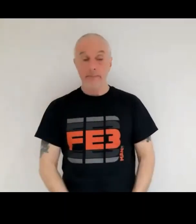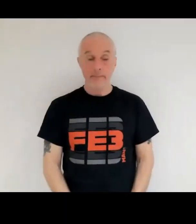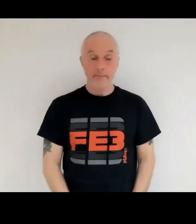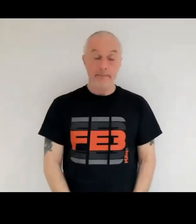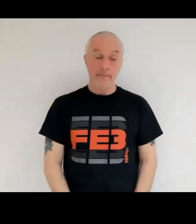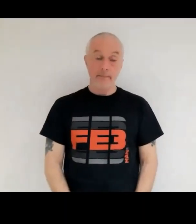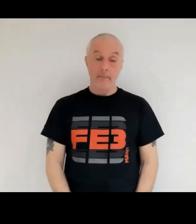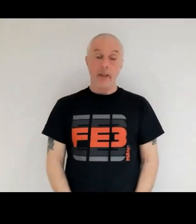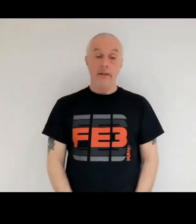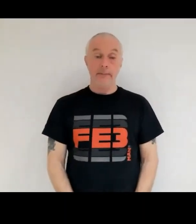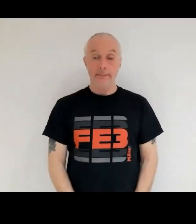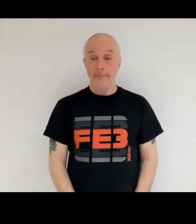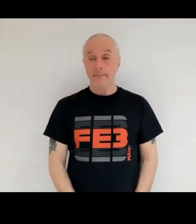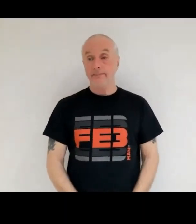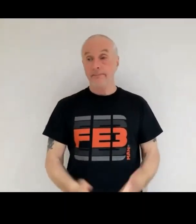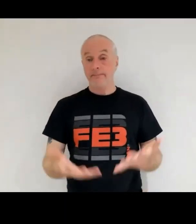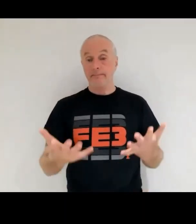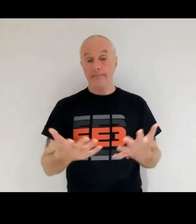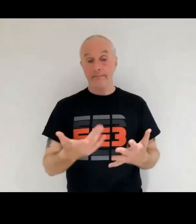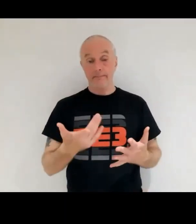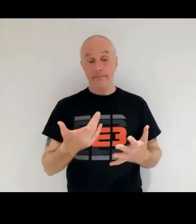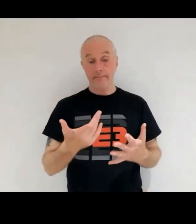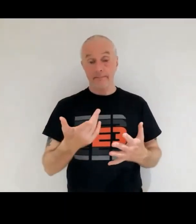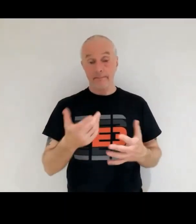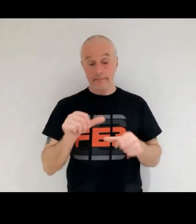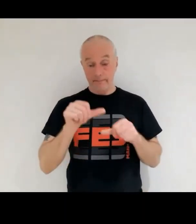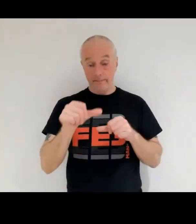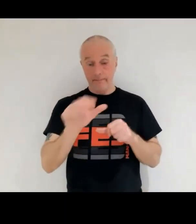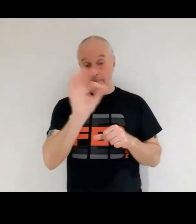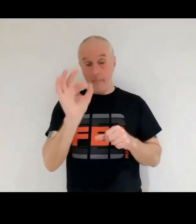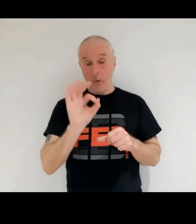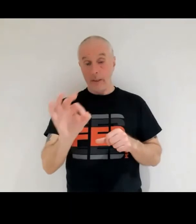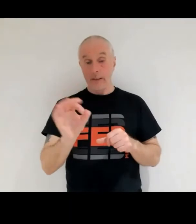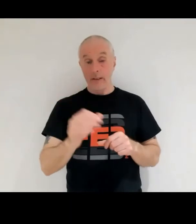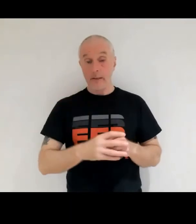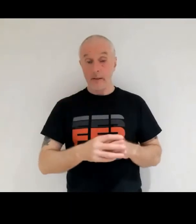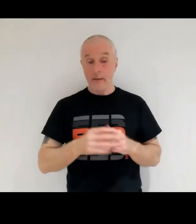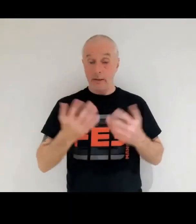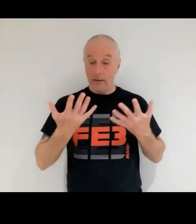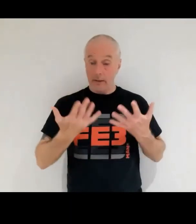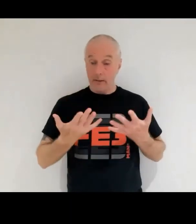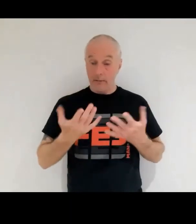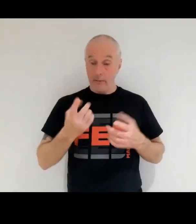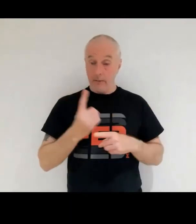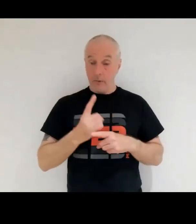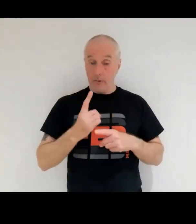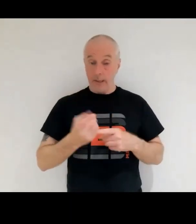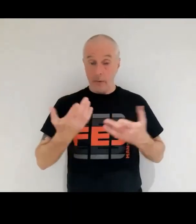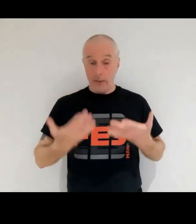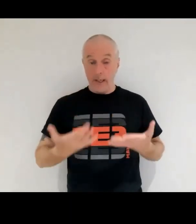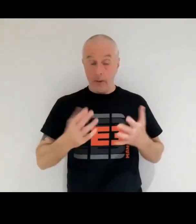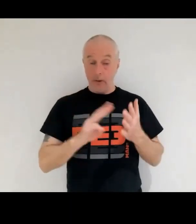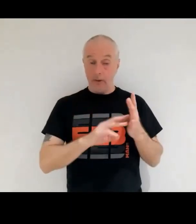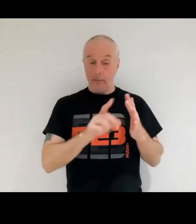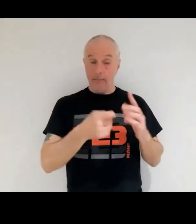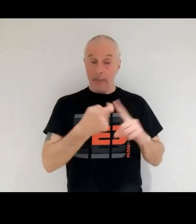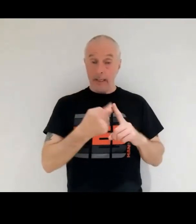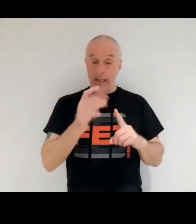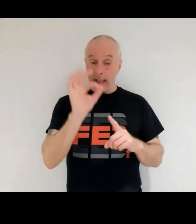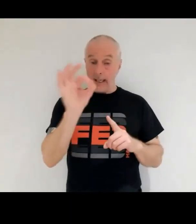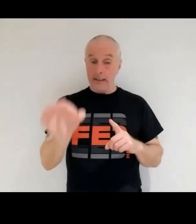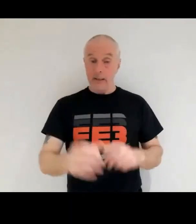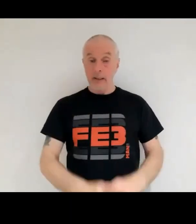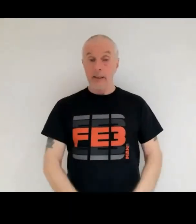Brilliant. And then a nice follow-up to this, particularly in the current climate, Tommy. Mick asks, at